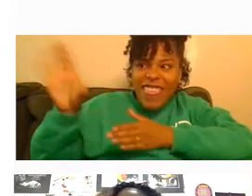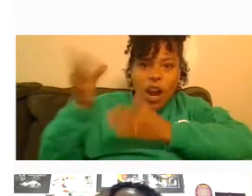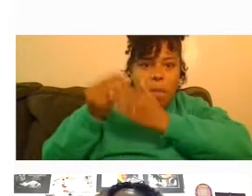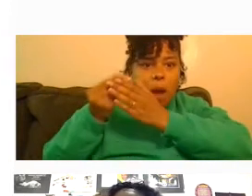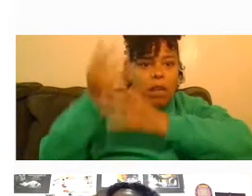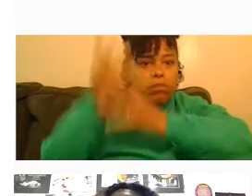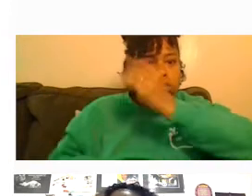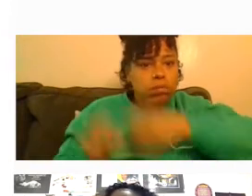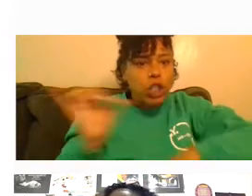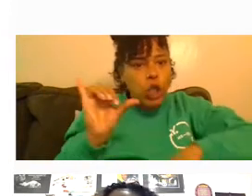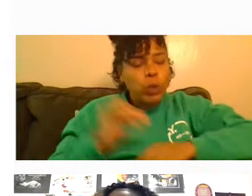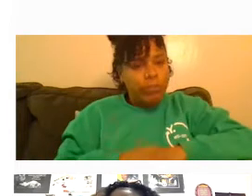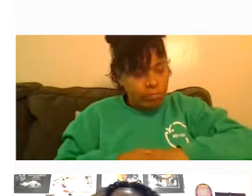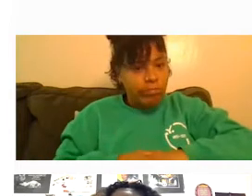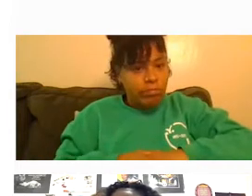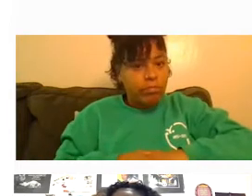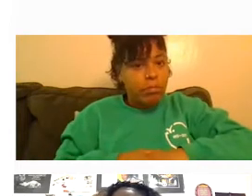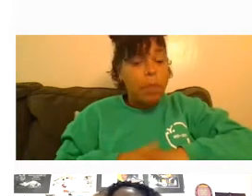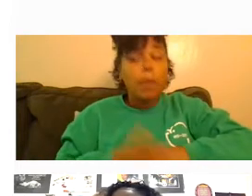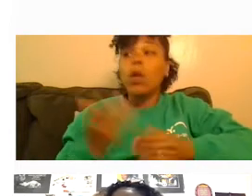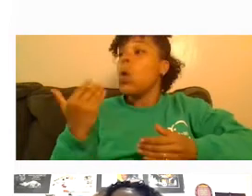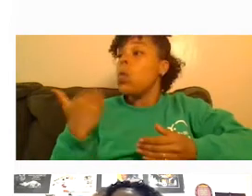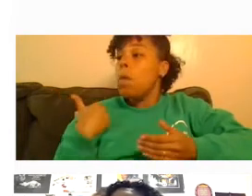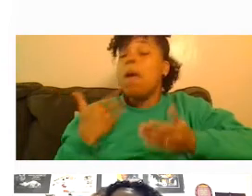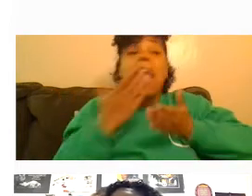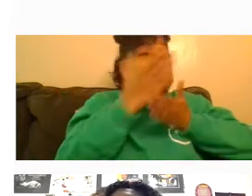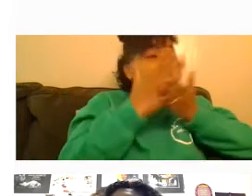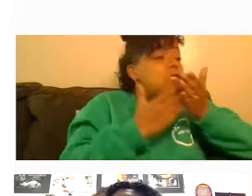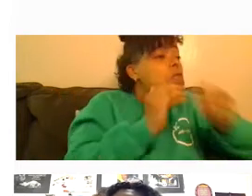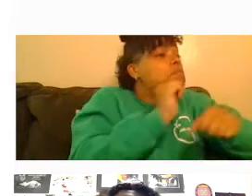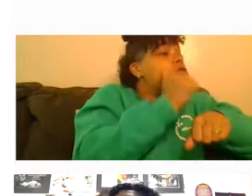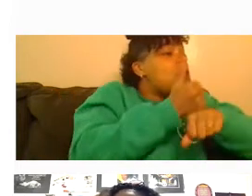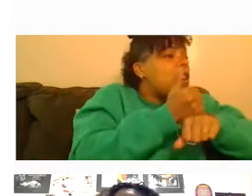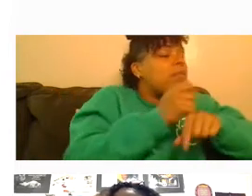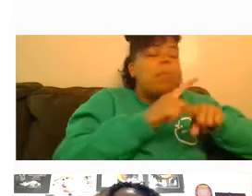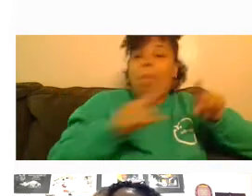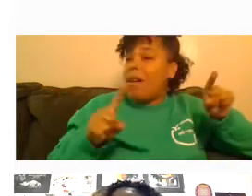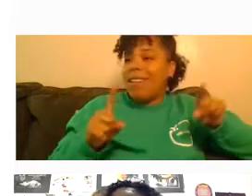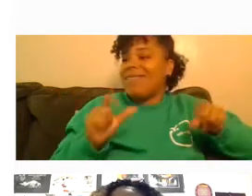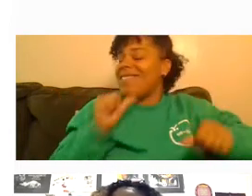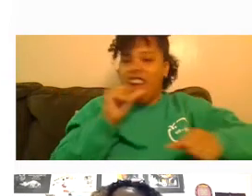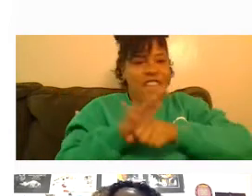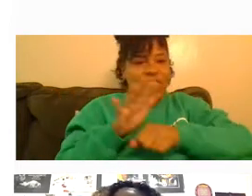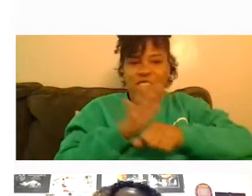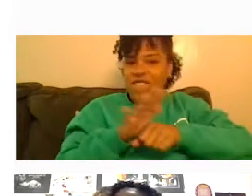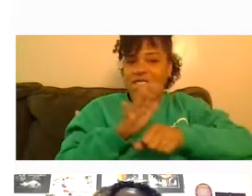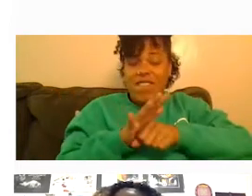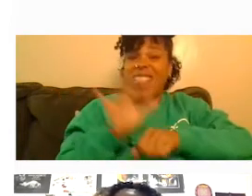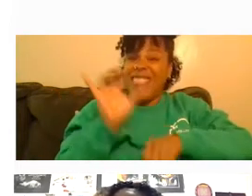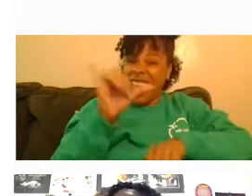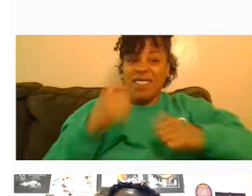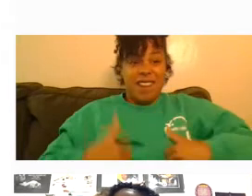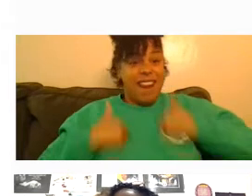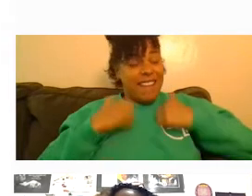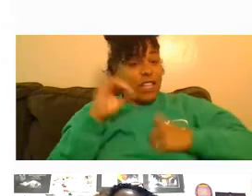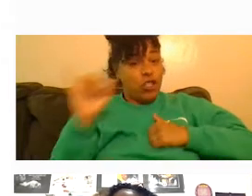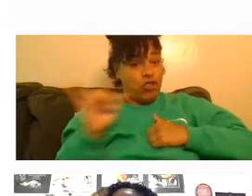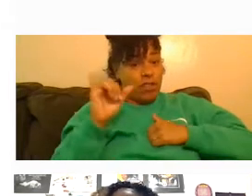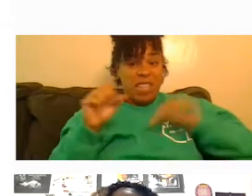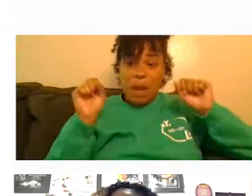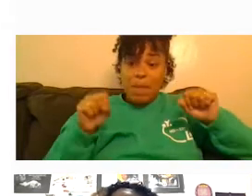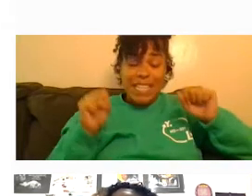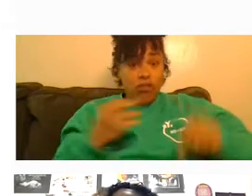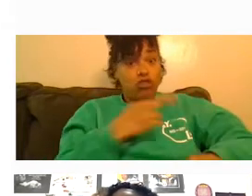have some things set up, but most people don't have enough. That's what the purpose of life insurance is. The potential risk of losing